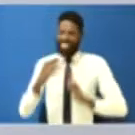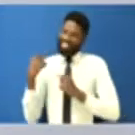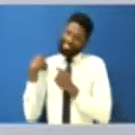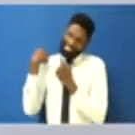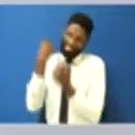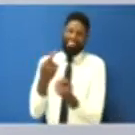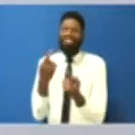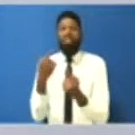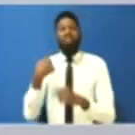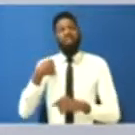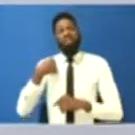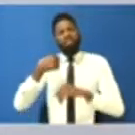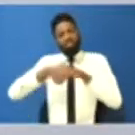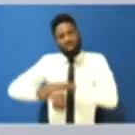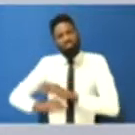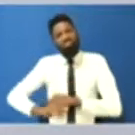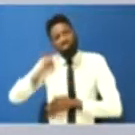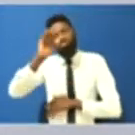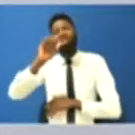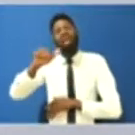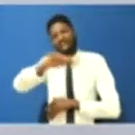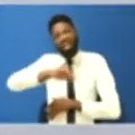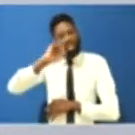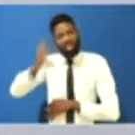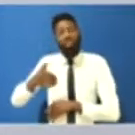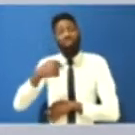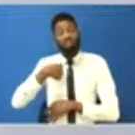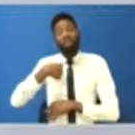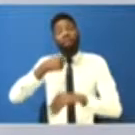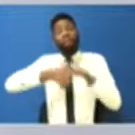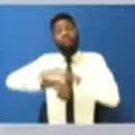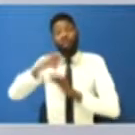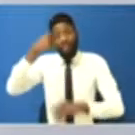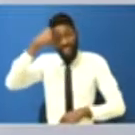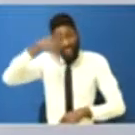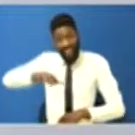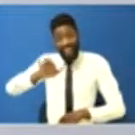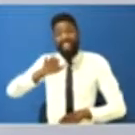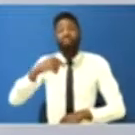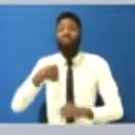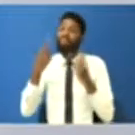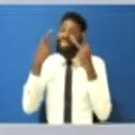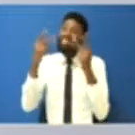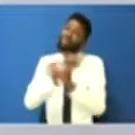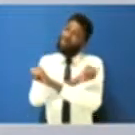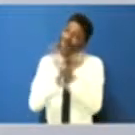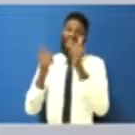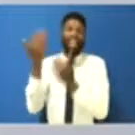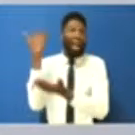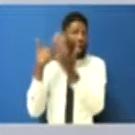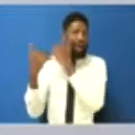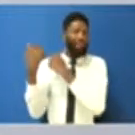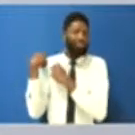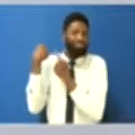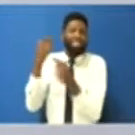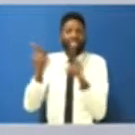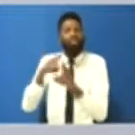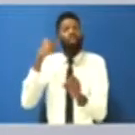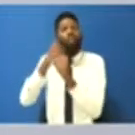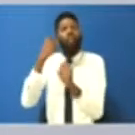i've grown up in the city i was born in gara i've seen this city when it had some semblance of you know a working